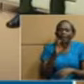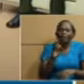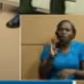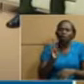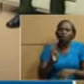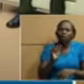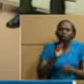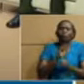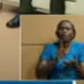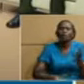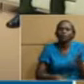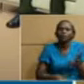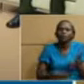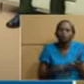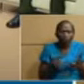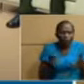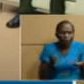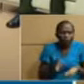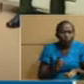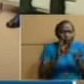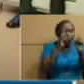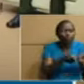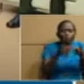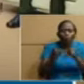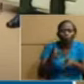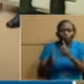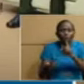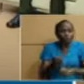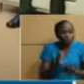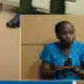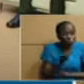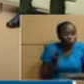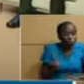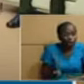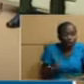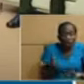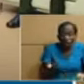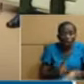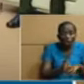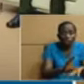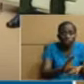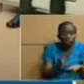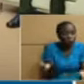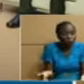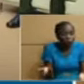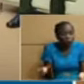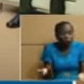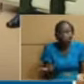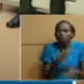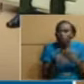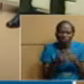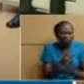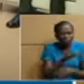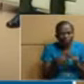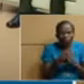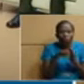exactly? How does it reach the people who have been affected the most? Are they going to get a cash handout like SAGE does? Are those initiatives